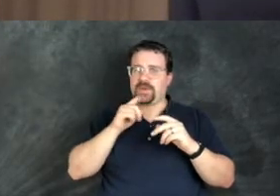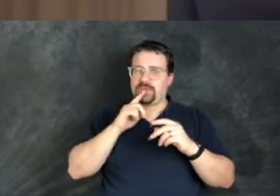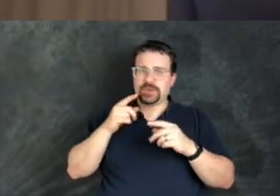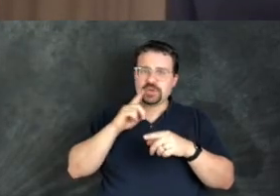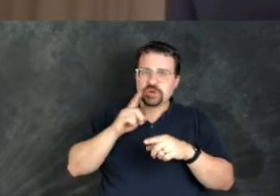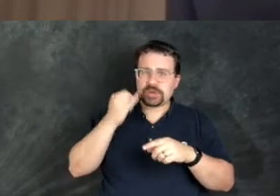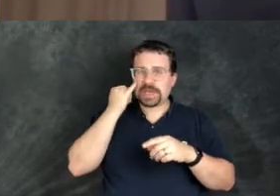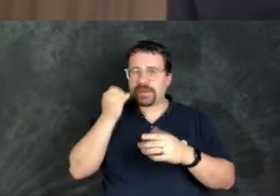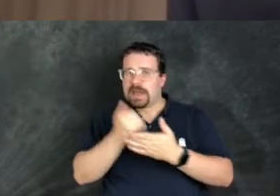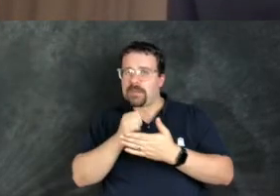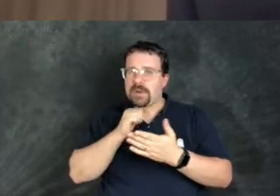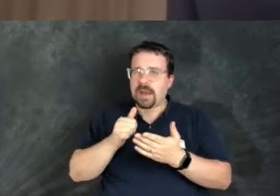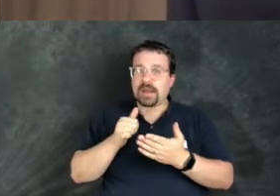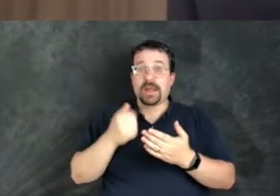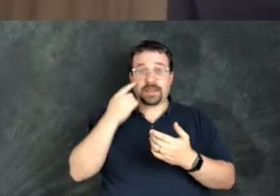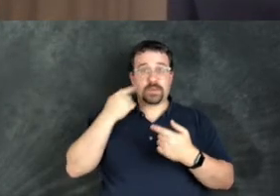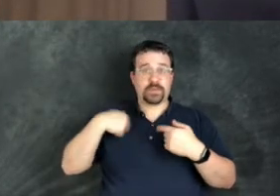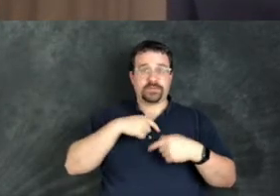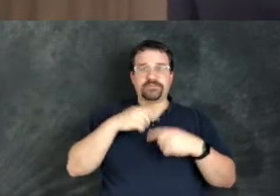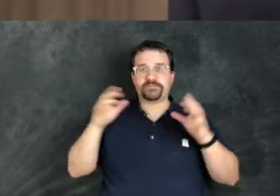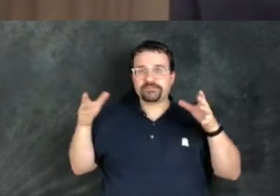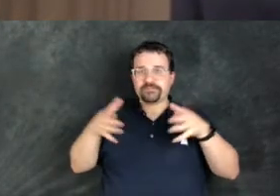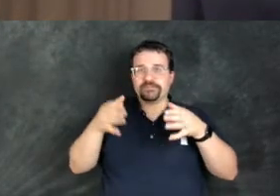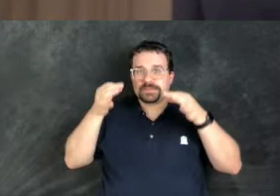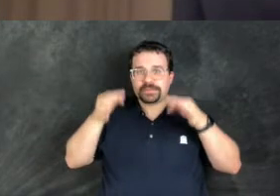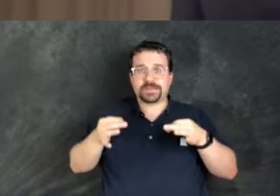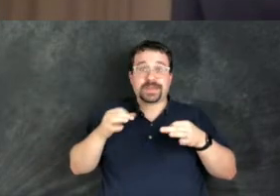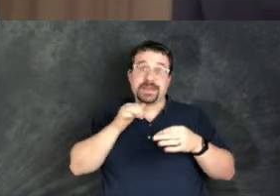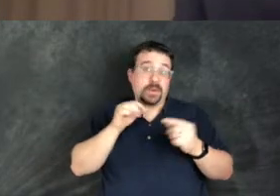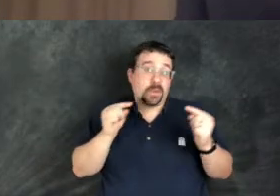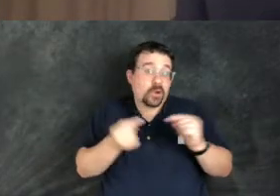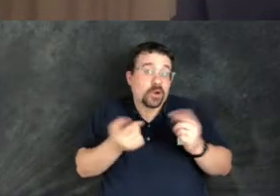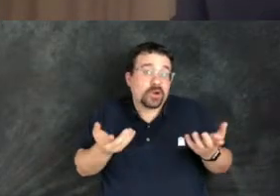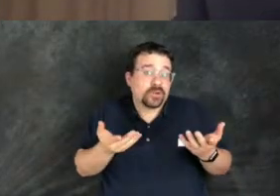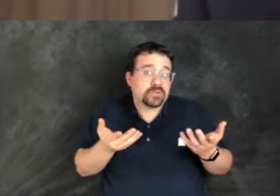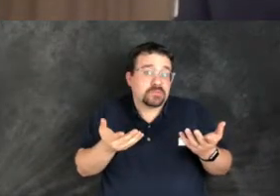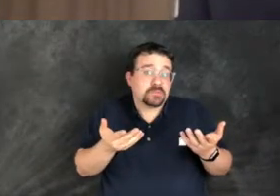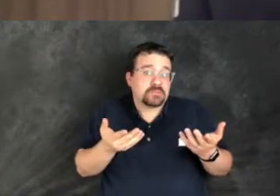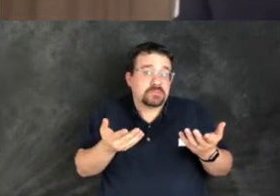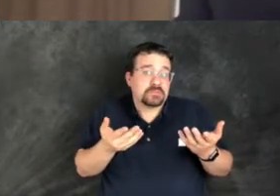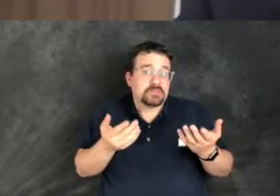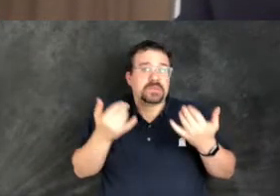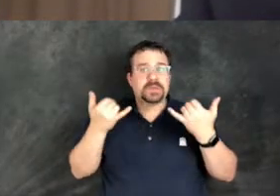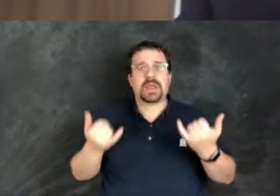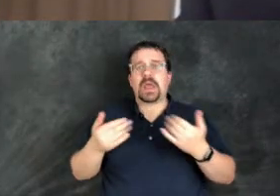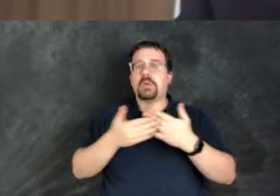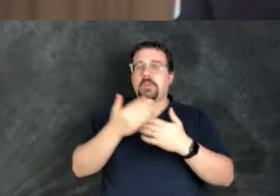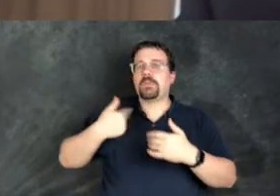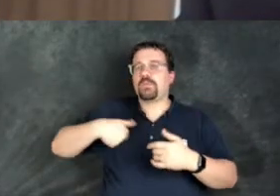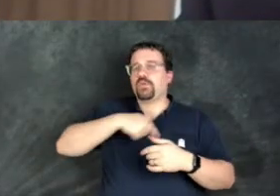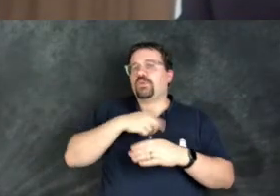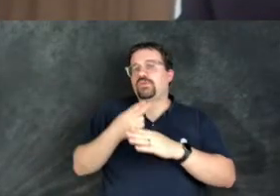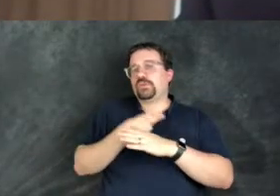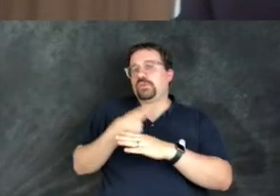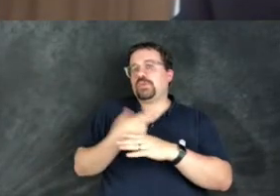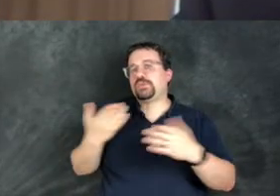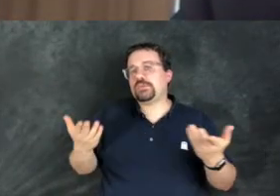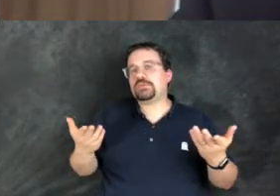masks help. But I think we have collectively decided that they don't hurt. So now most of us wear